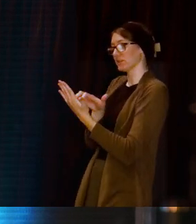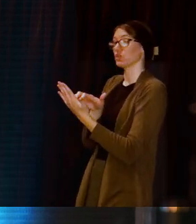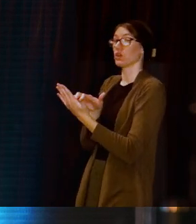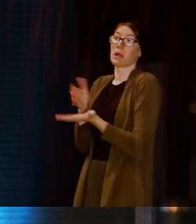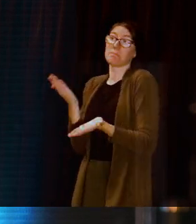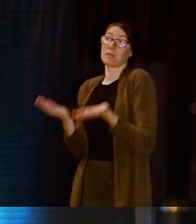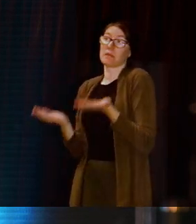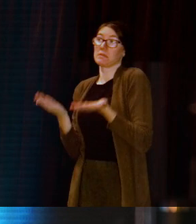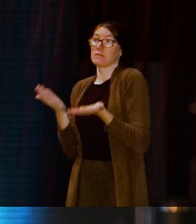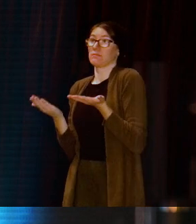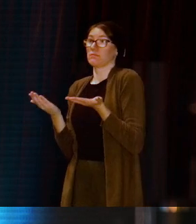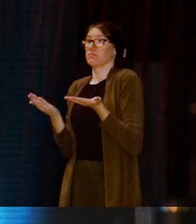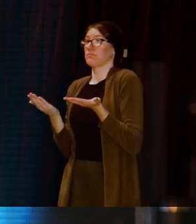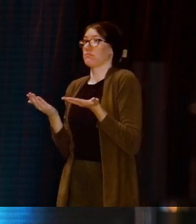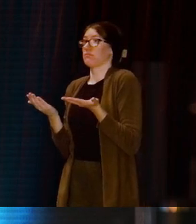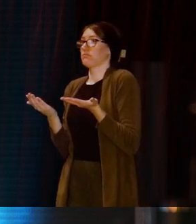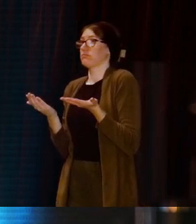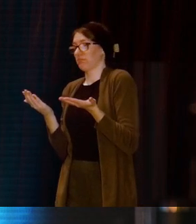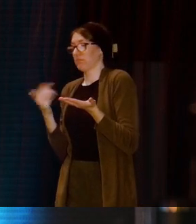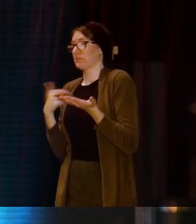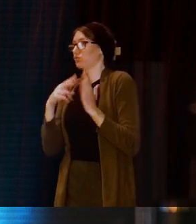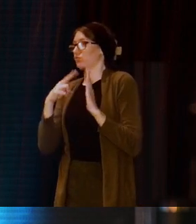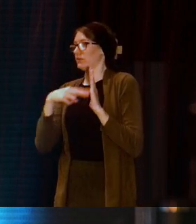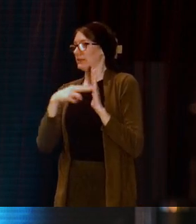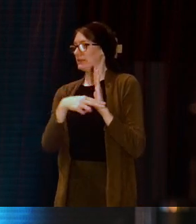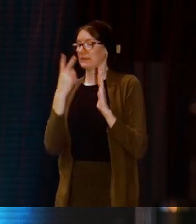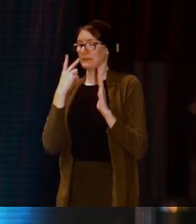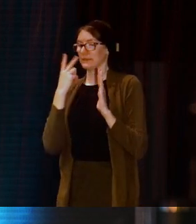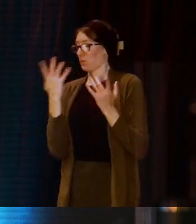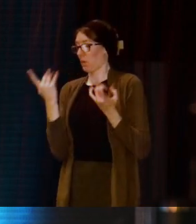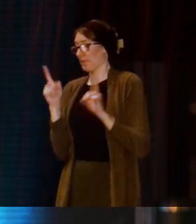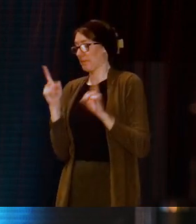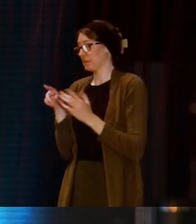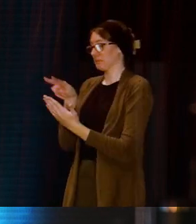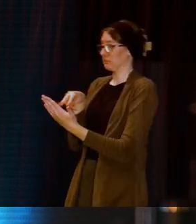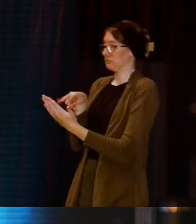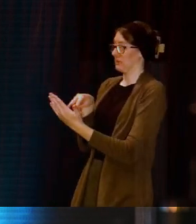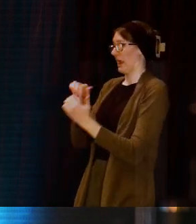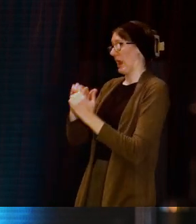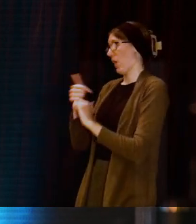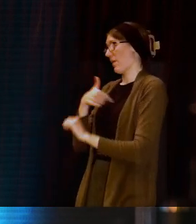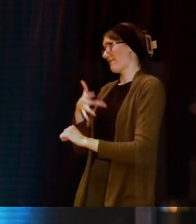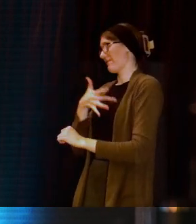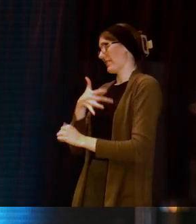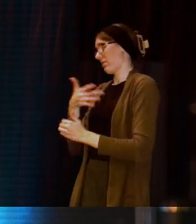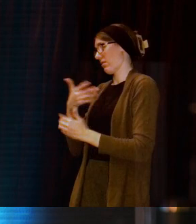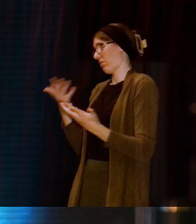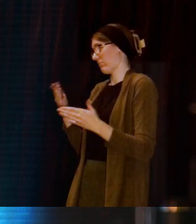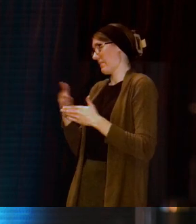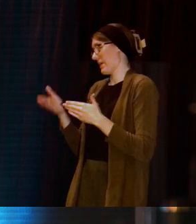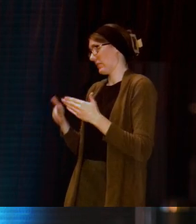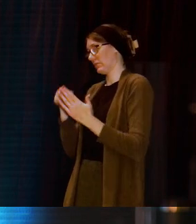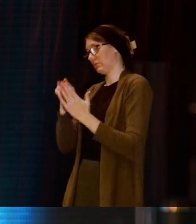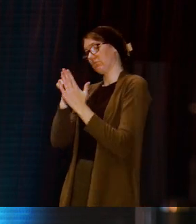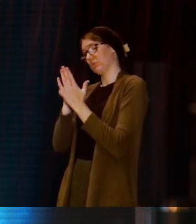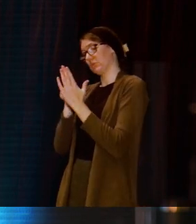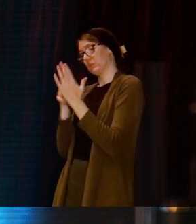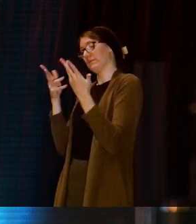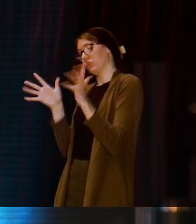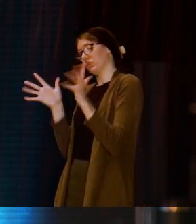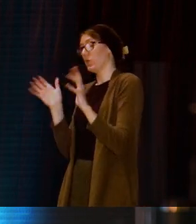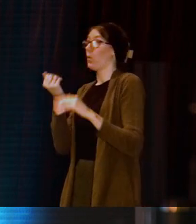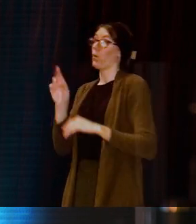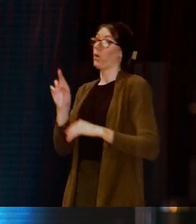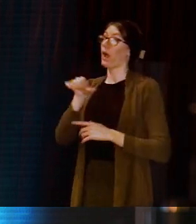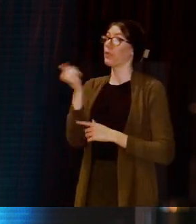the rule. Don't bother me. Let me just read it and just see what comes out and, you know, however I feel about it at the end of the day. Others want to